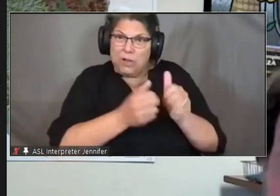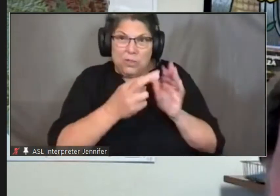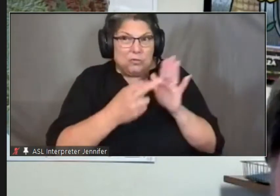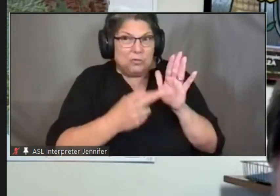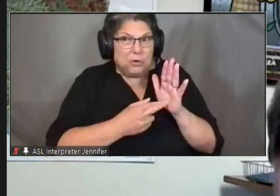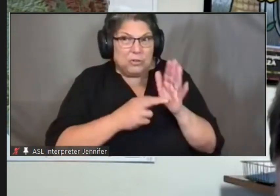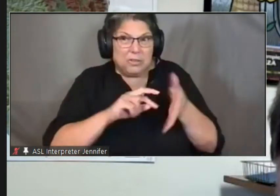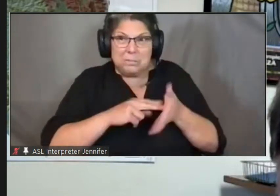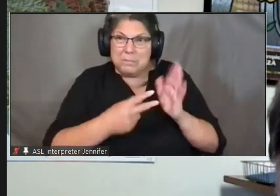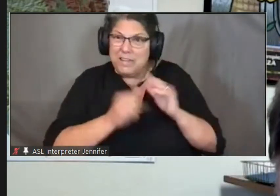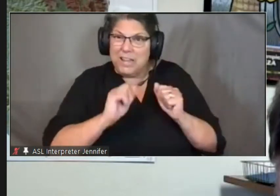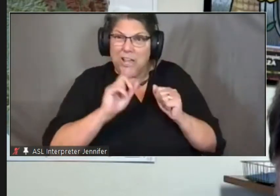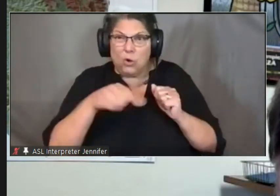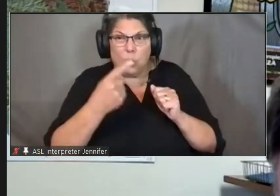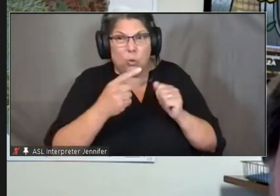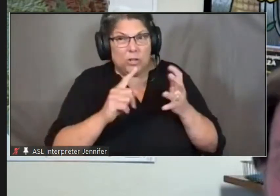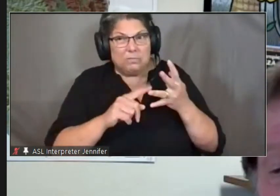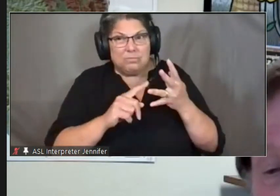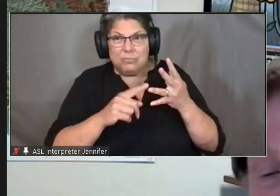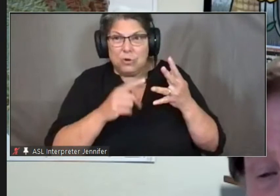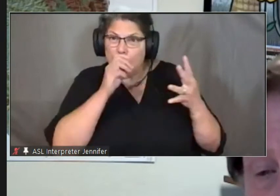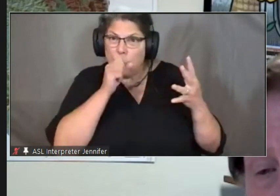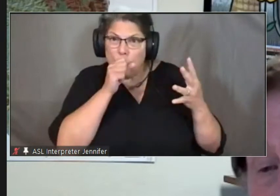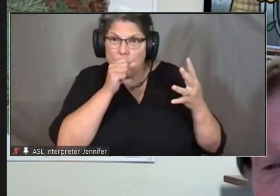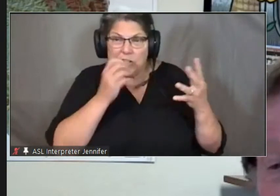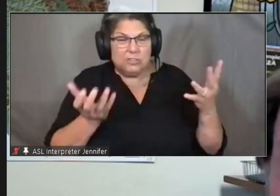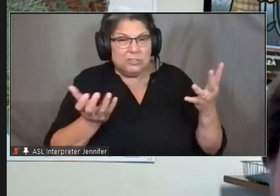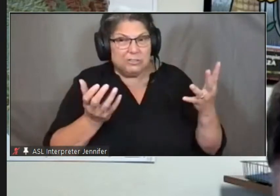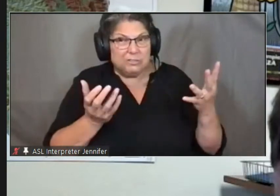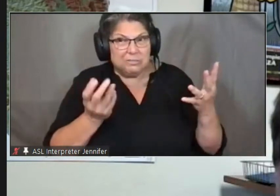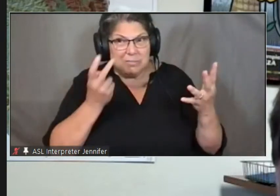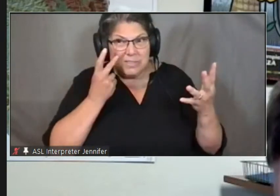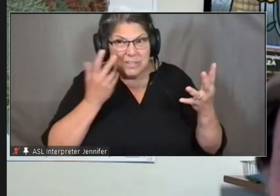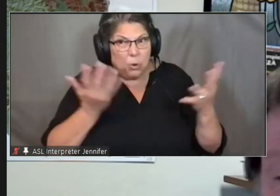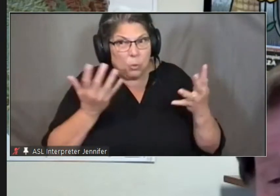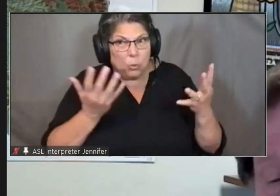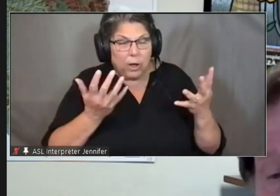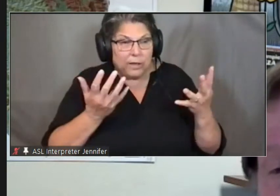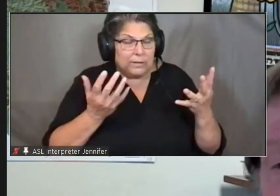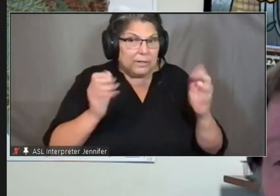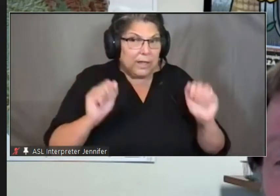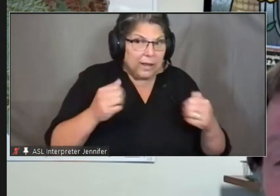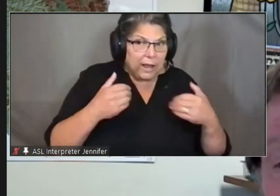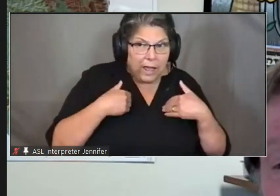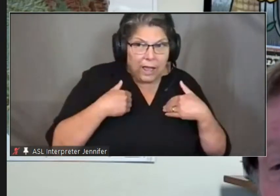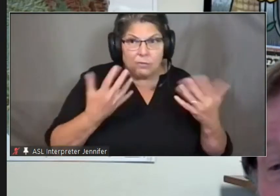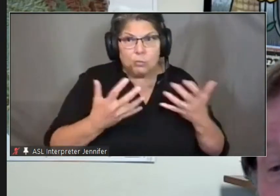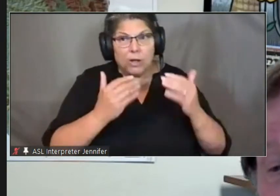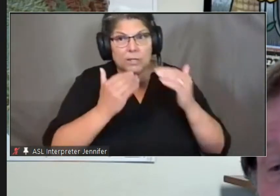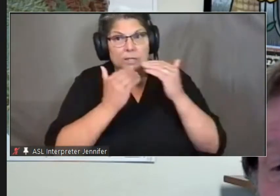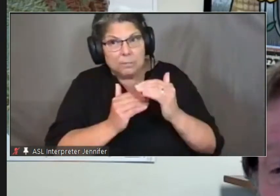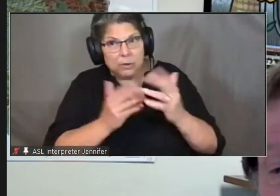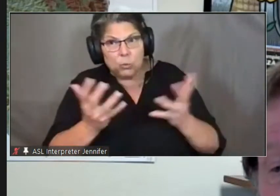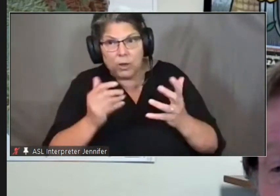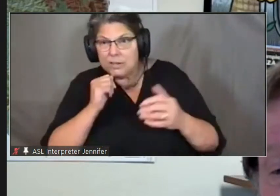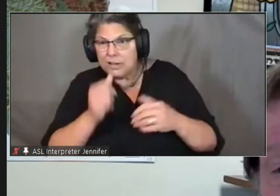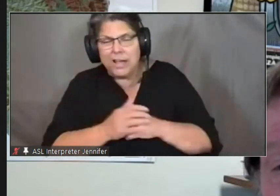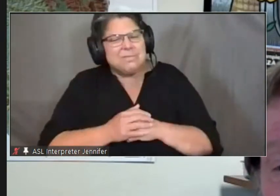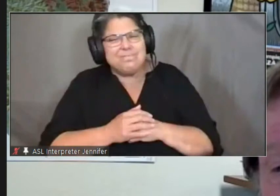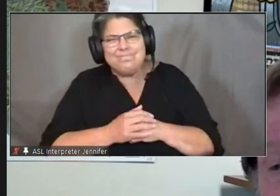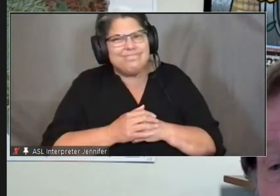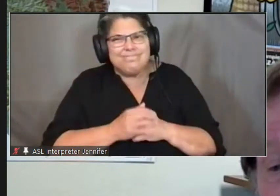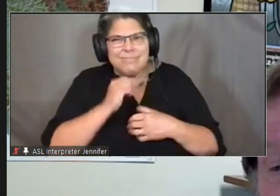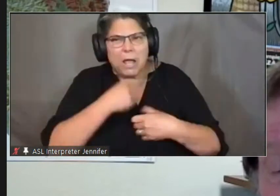to the orange tier. And if you look at what's available or what's restricted or not restricted, the difference would not make